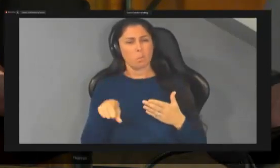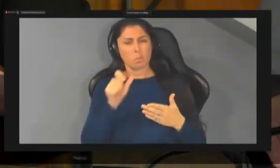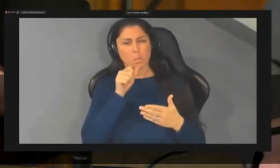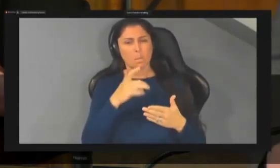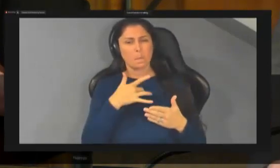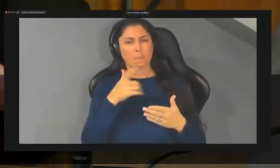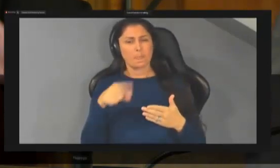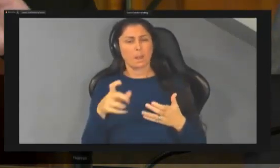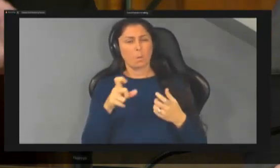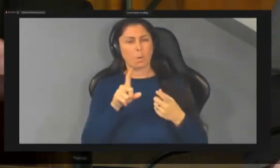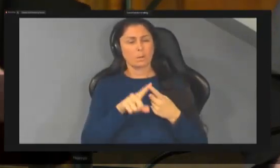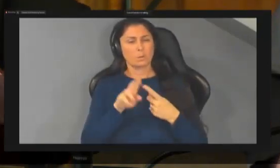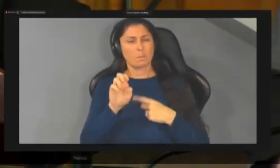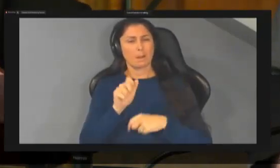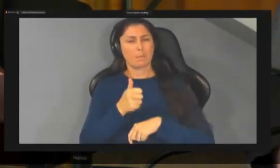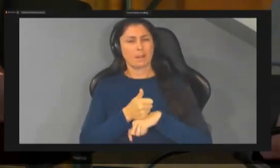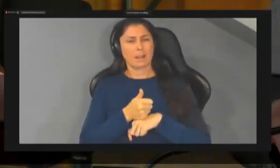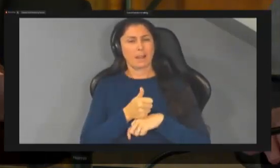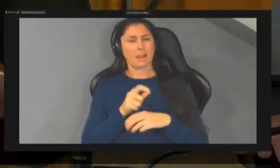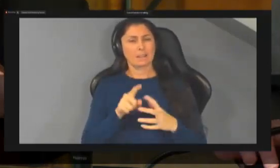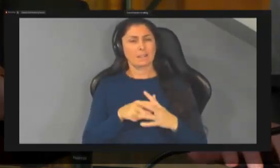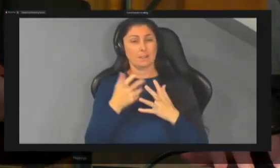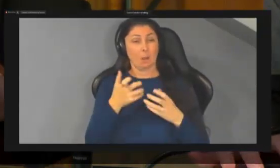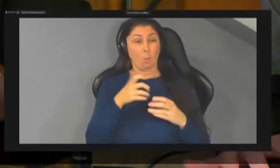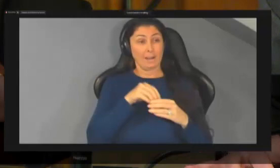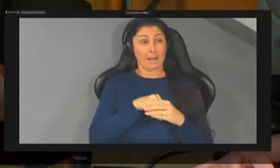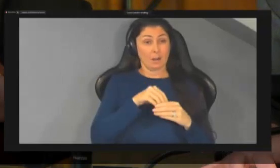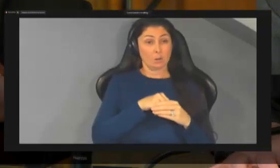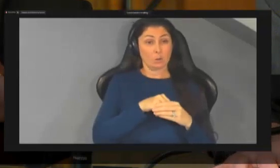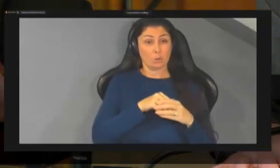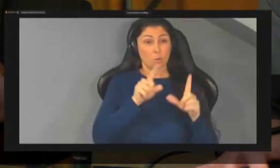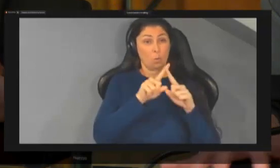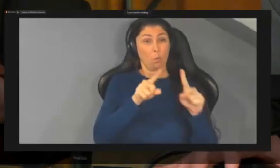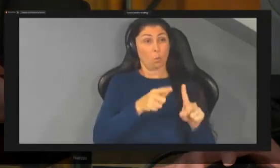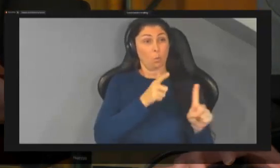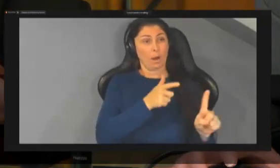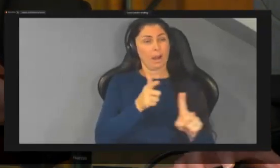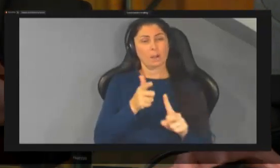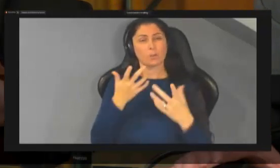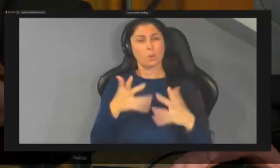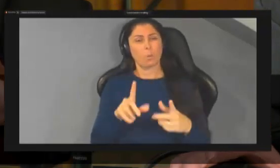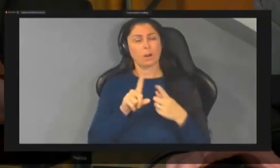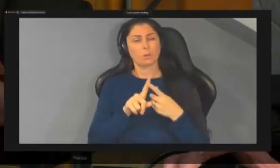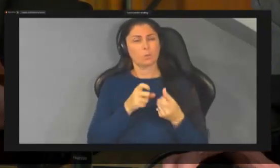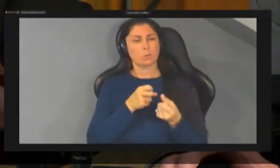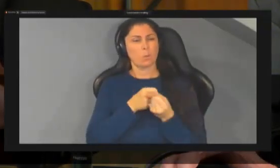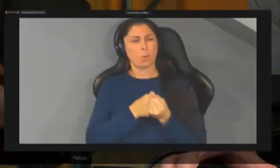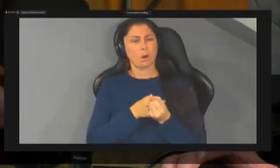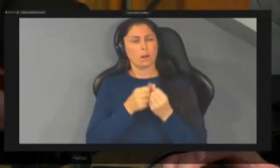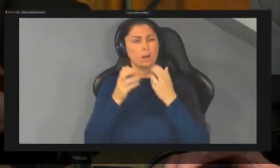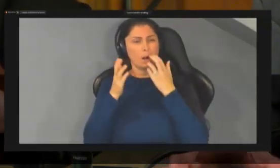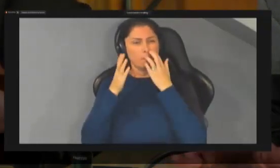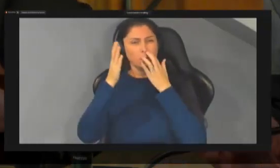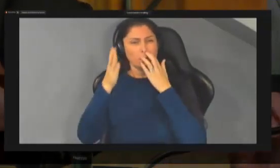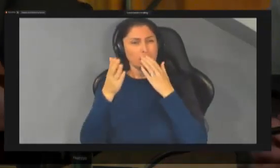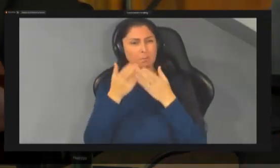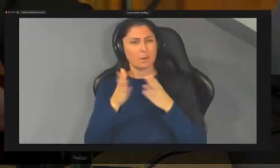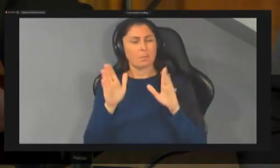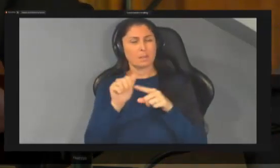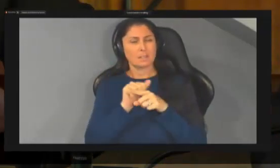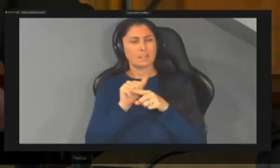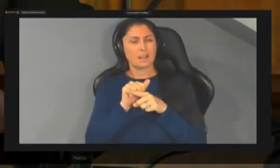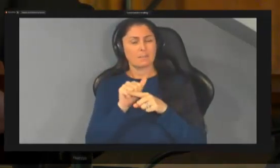to be implicated, just because they want an indoor range. They don't want to support a future public safety training site that